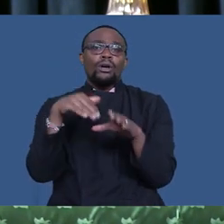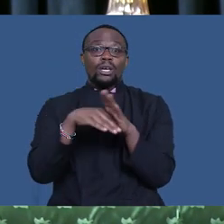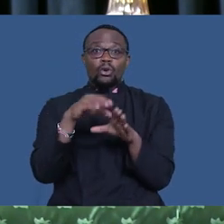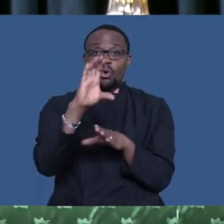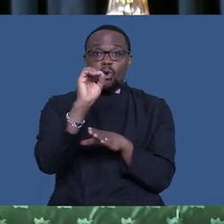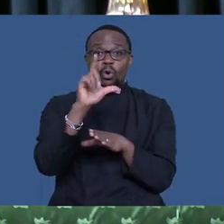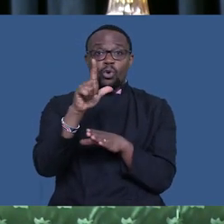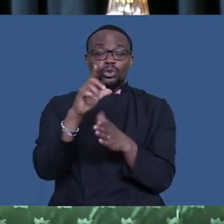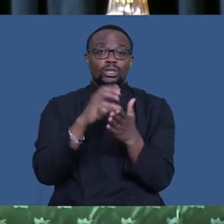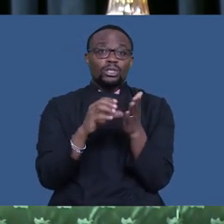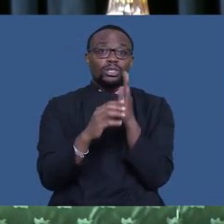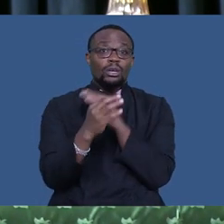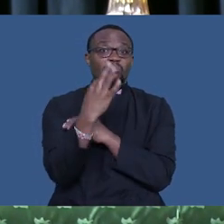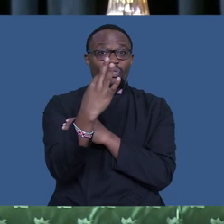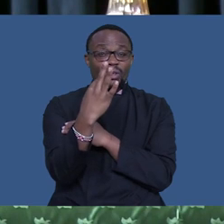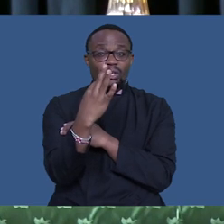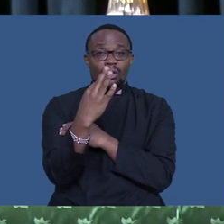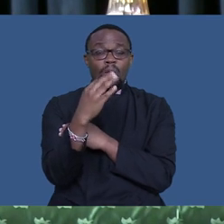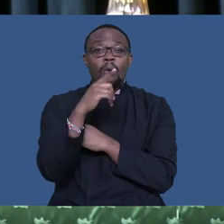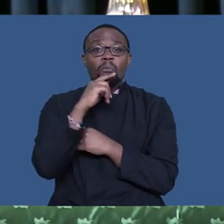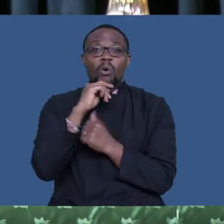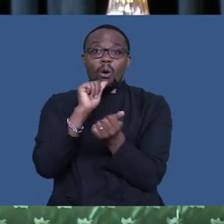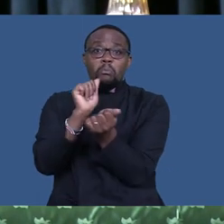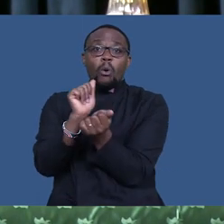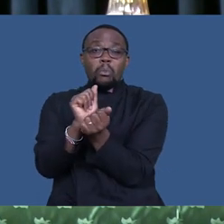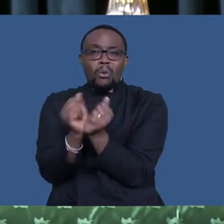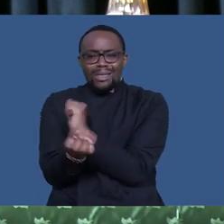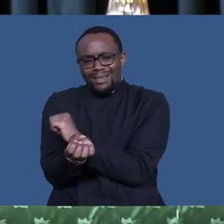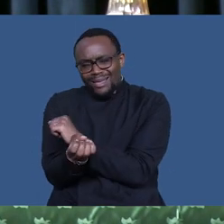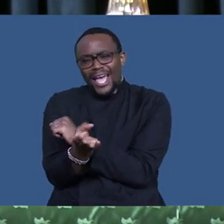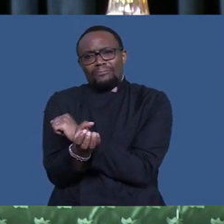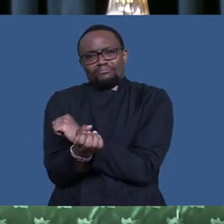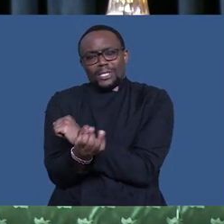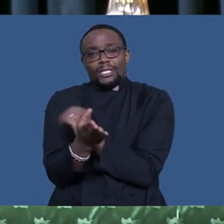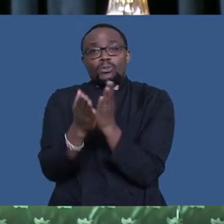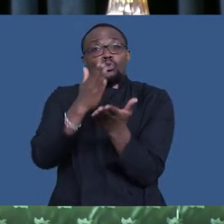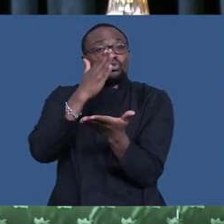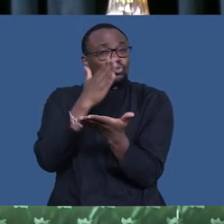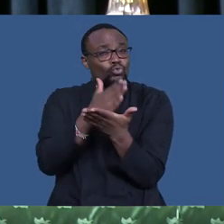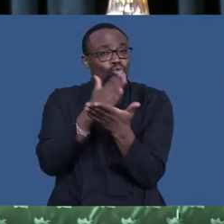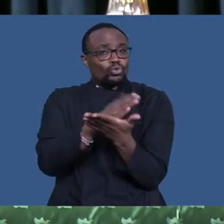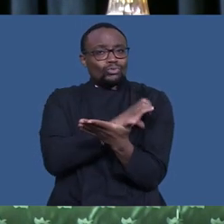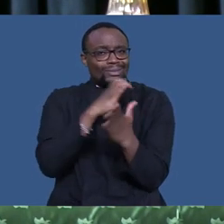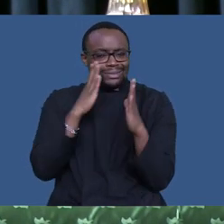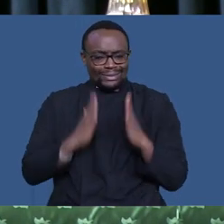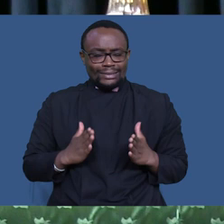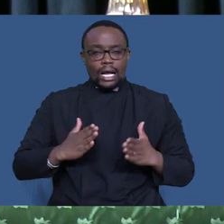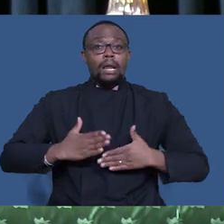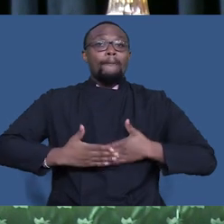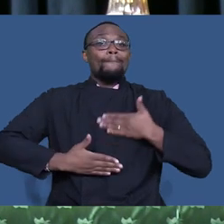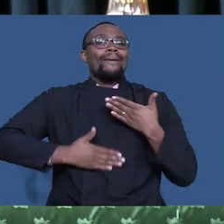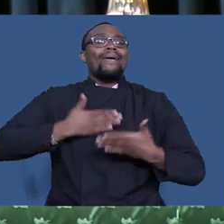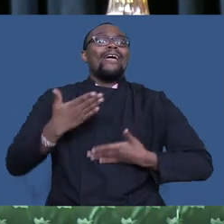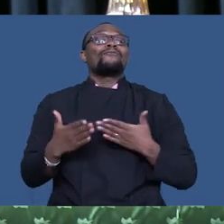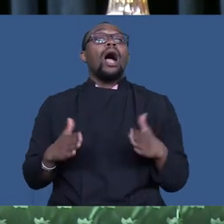Colossians, Apostle Paul gets to explain true Christian behavior.